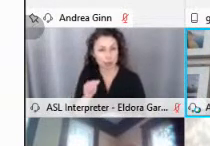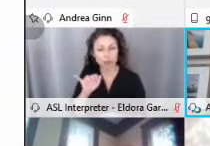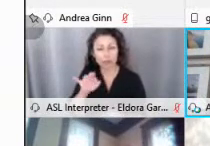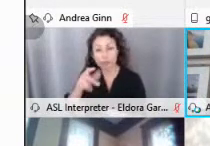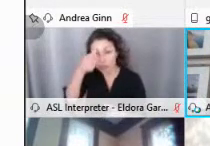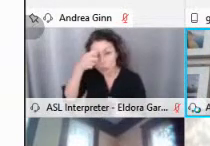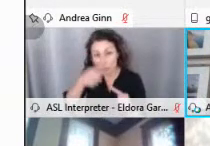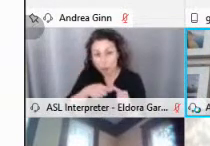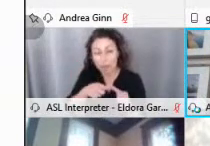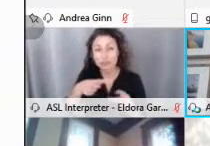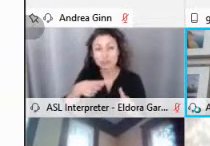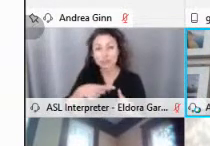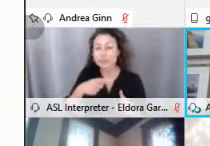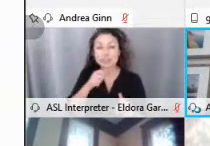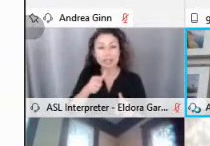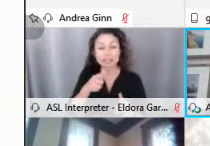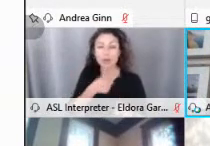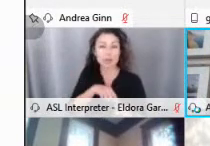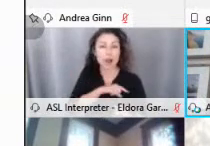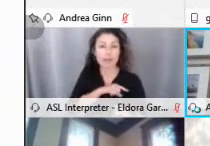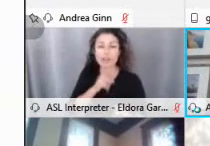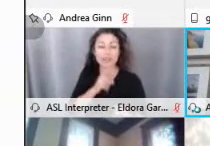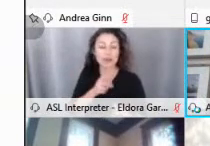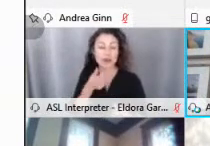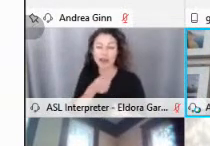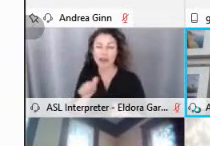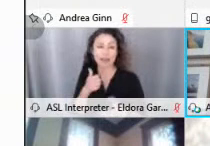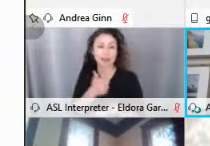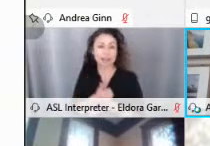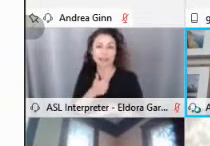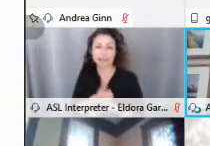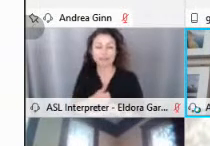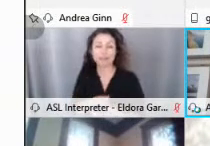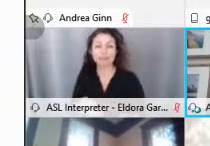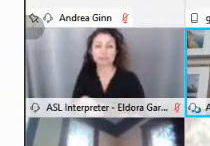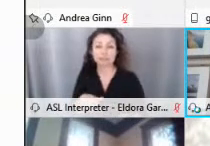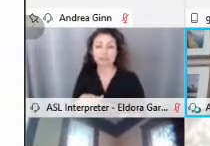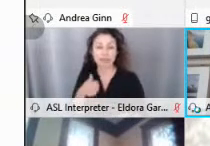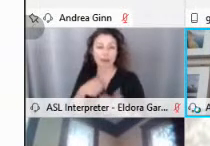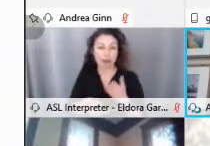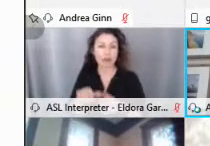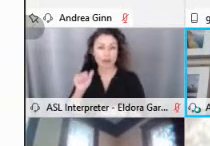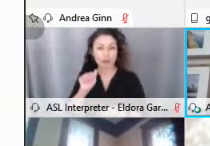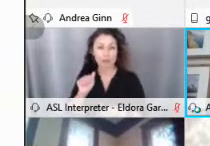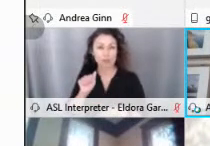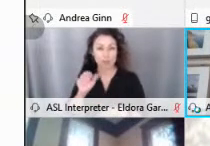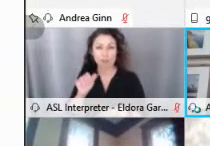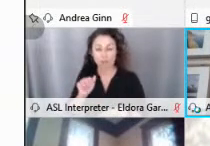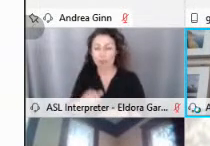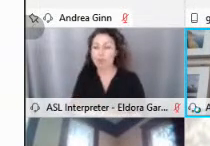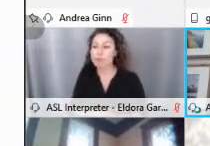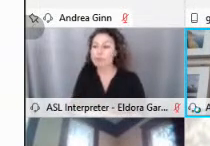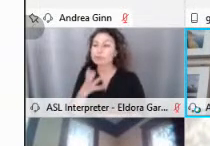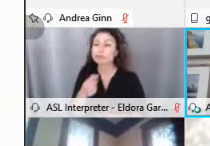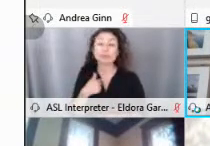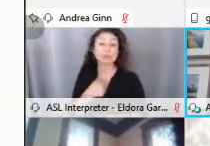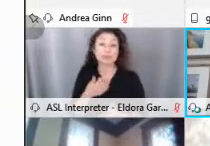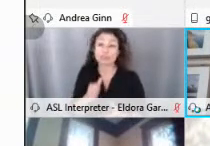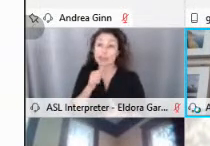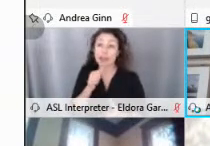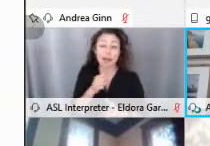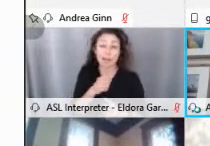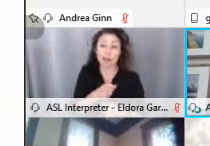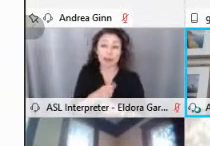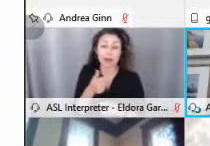remember, she doesn't qualify for any assistance currently under the Affordable Care Act. And we still wouldn't be